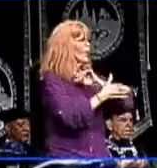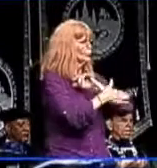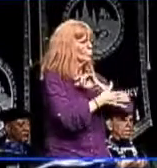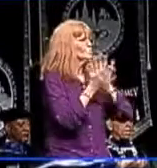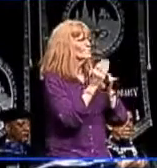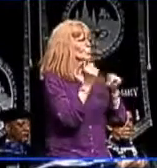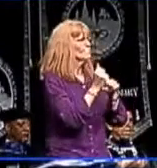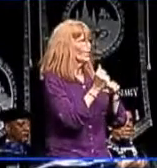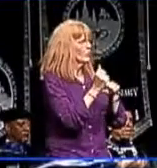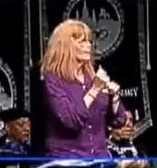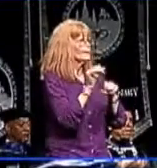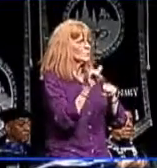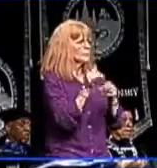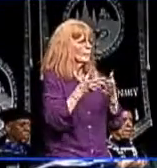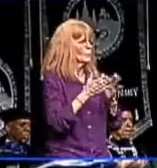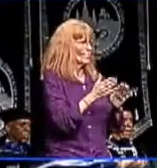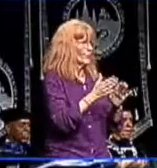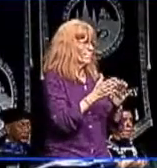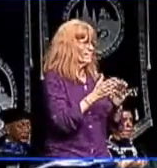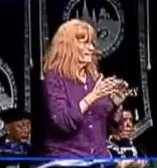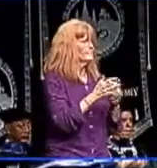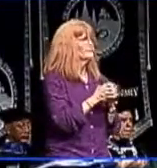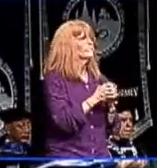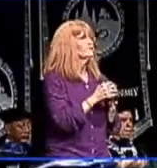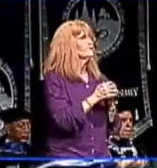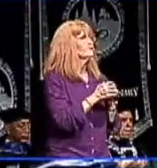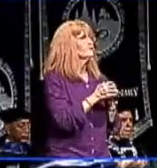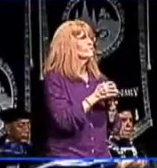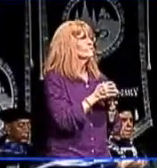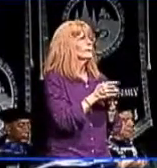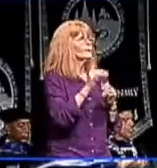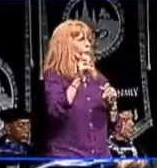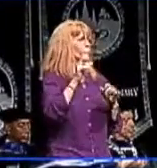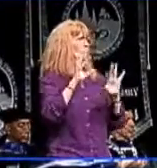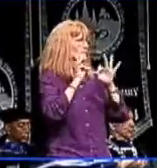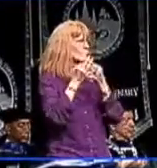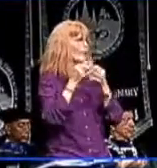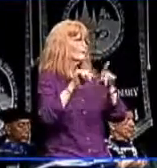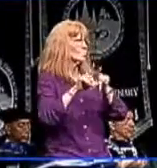and parents and spouses and relatives to achieve